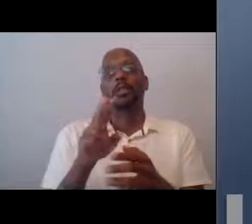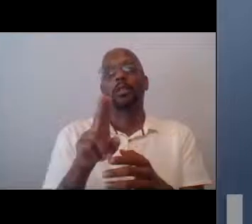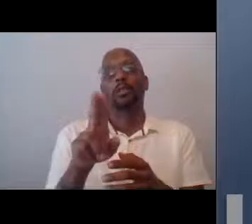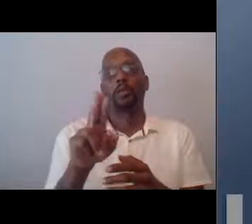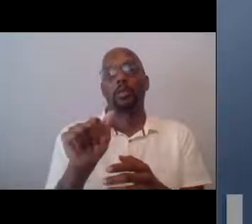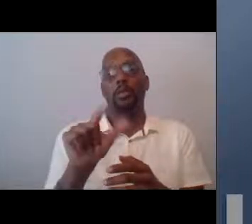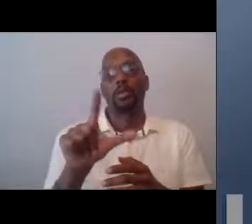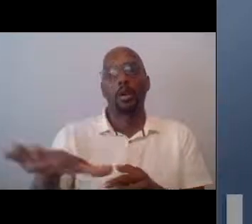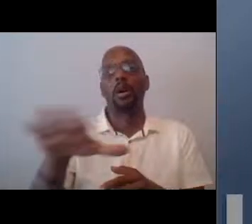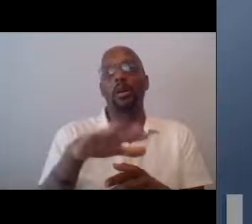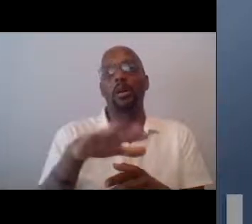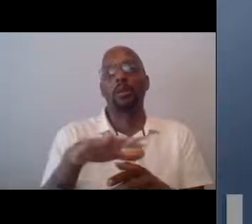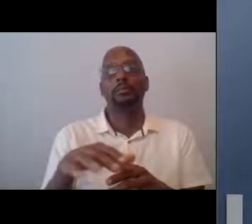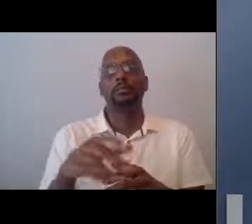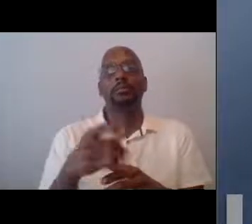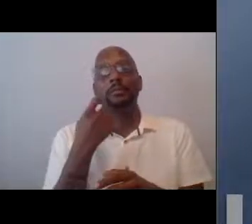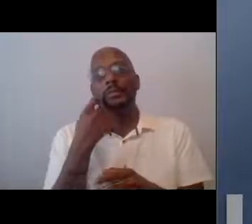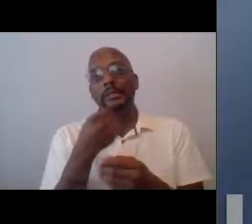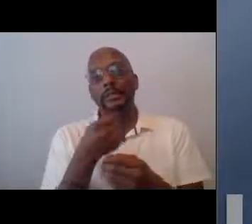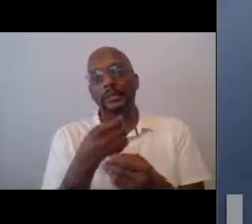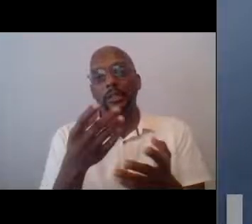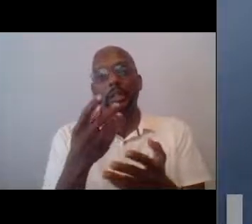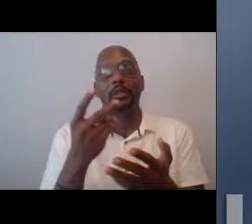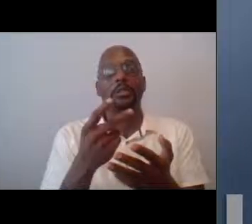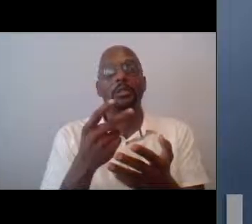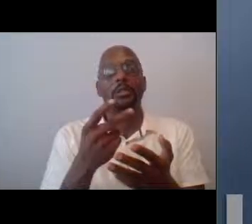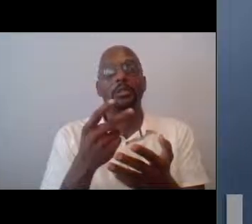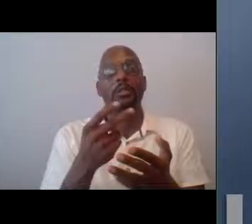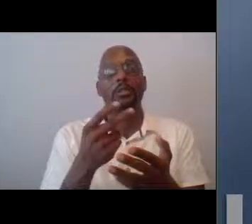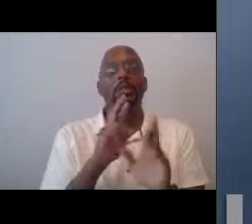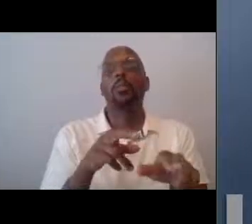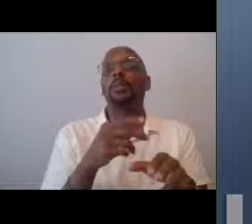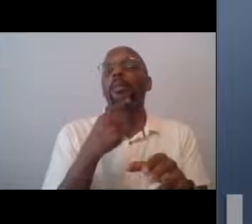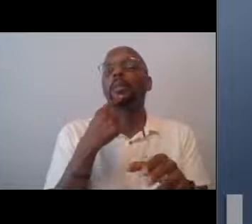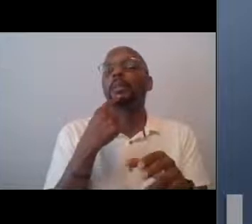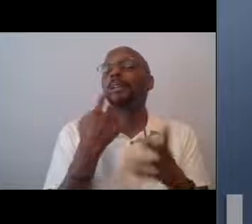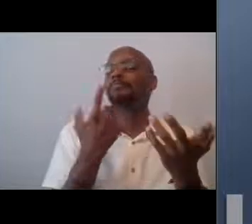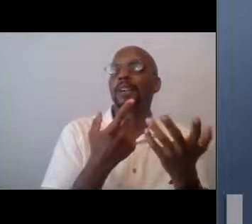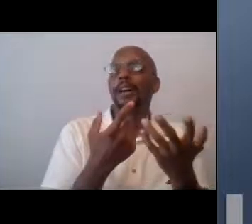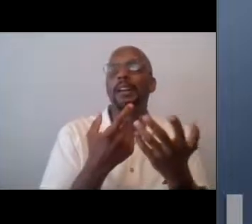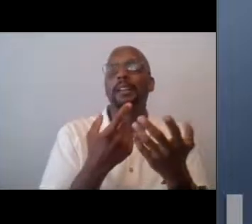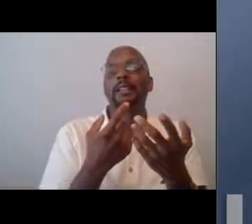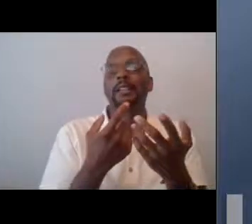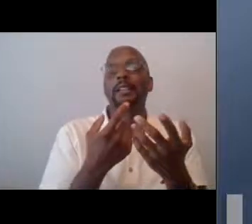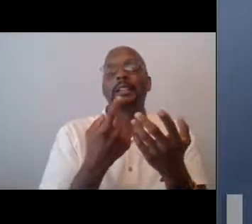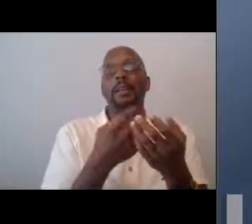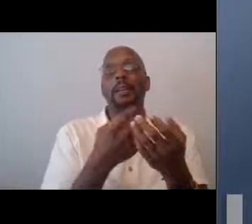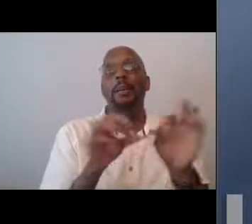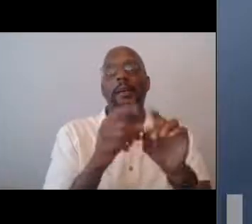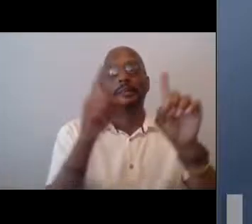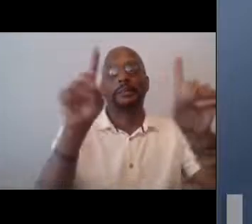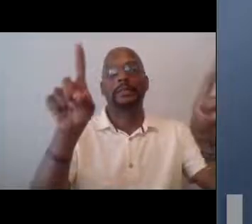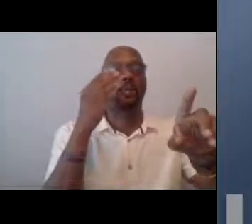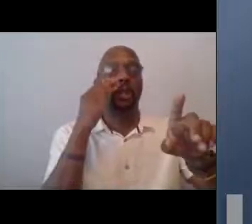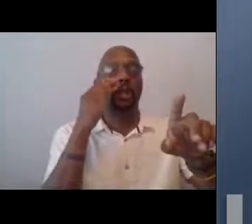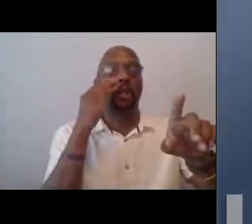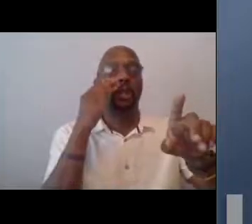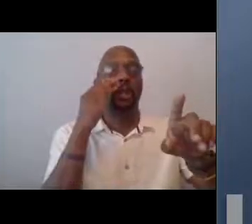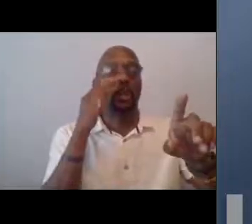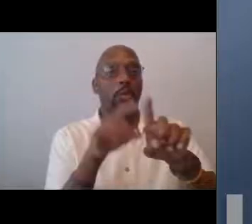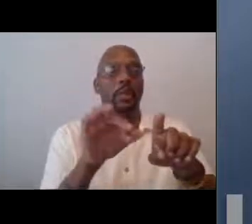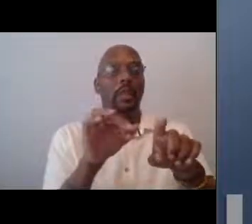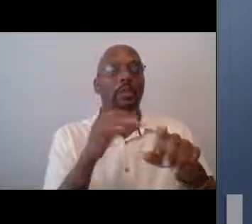The recently released CAPTI Progress Report highlighted the summit as a key accomplishment. While we agree that this was a good event and appreciate